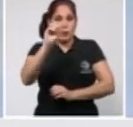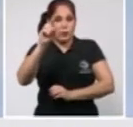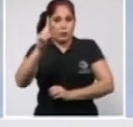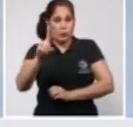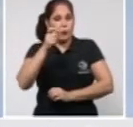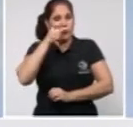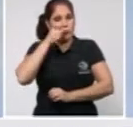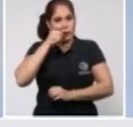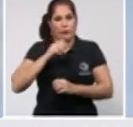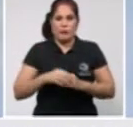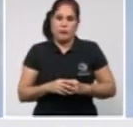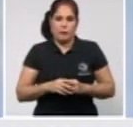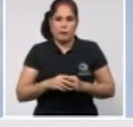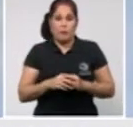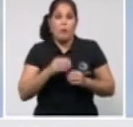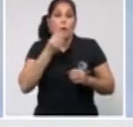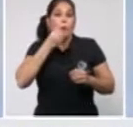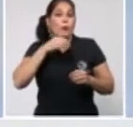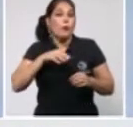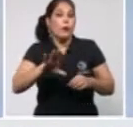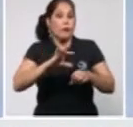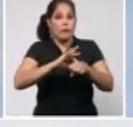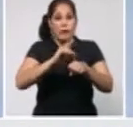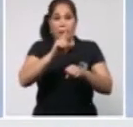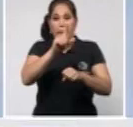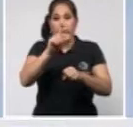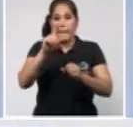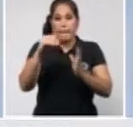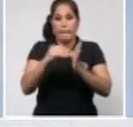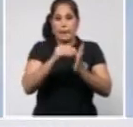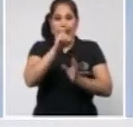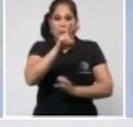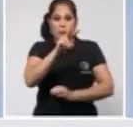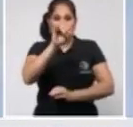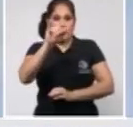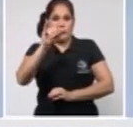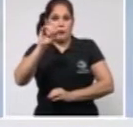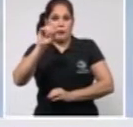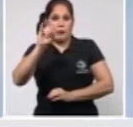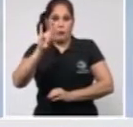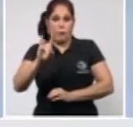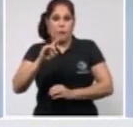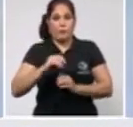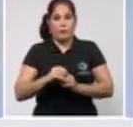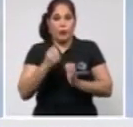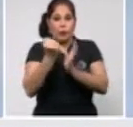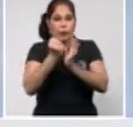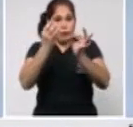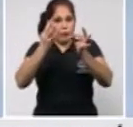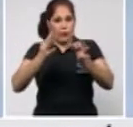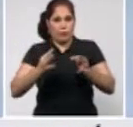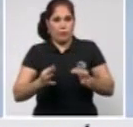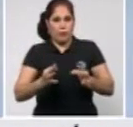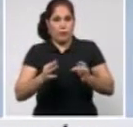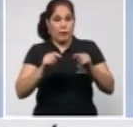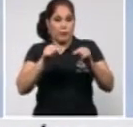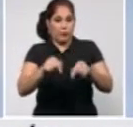1,269 suspected cases and 580 confirmed active cases.